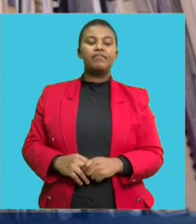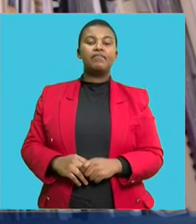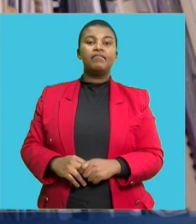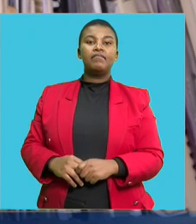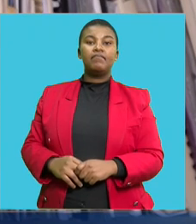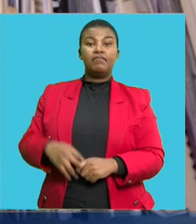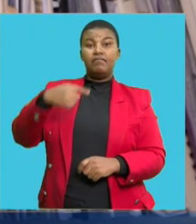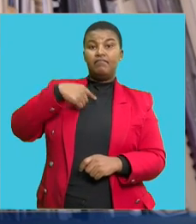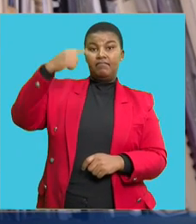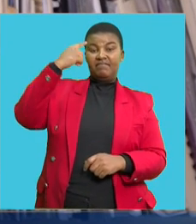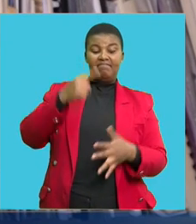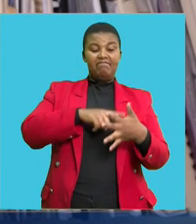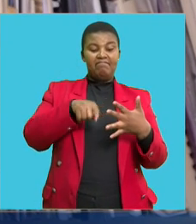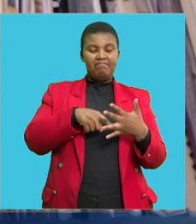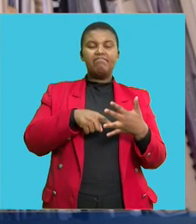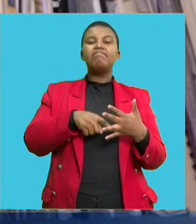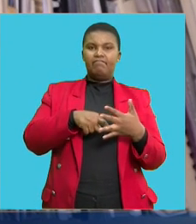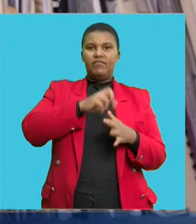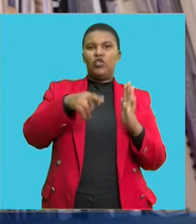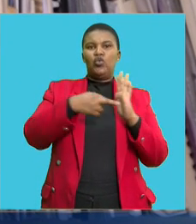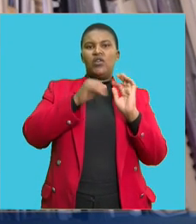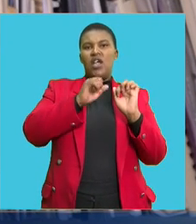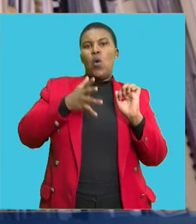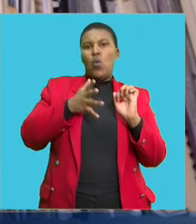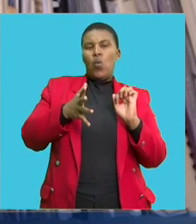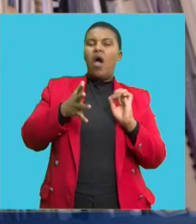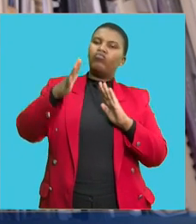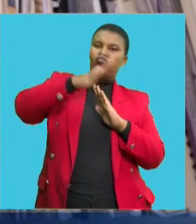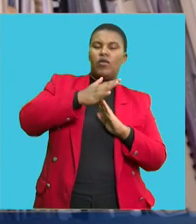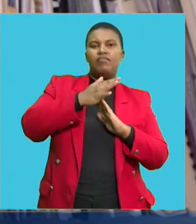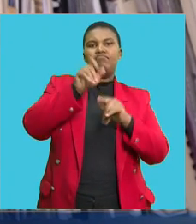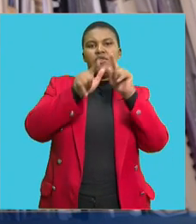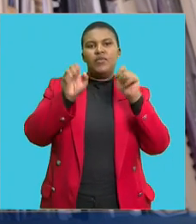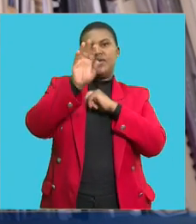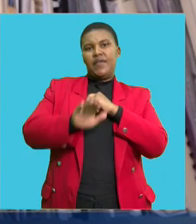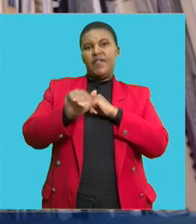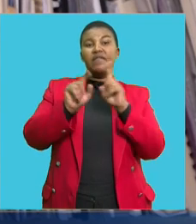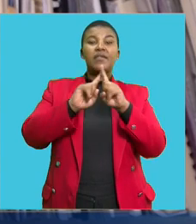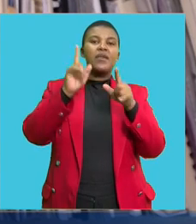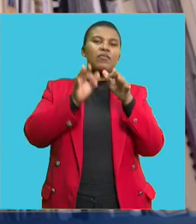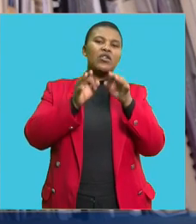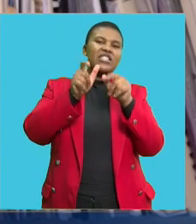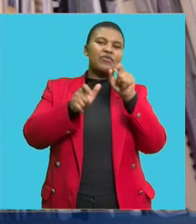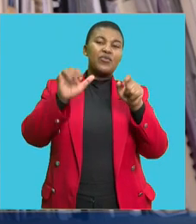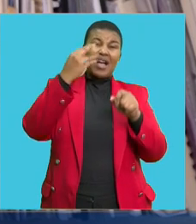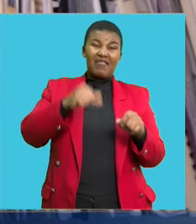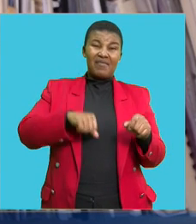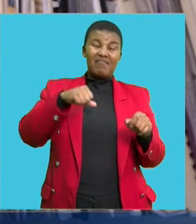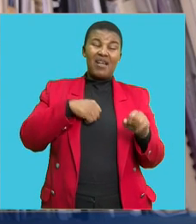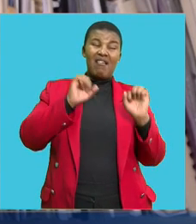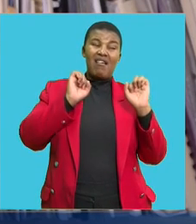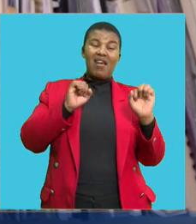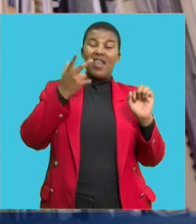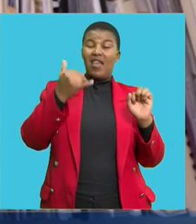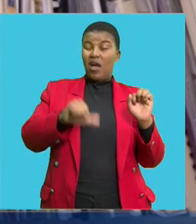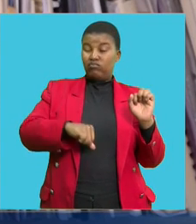first. But of course, we know that politicians in their own, they've got egos, and egos will come